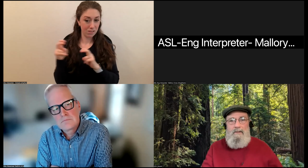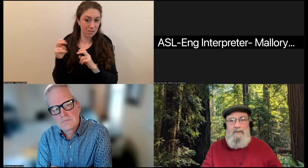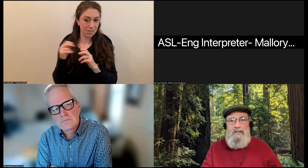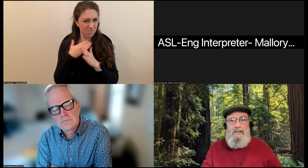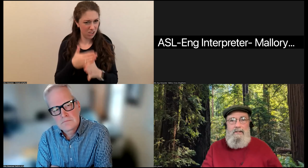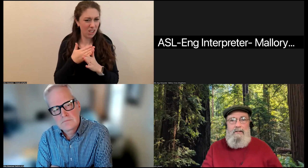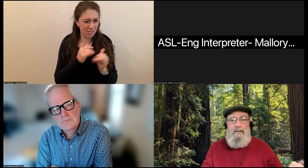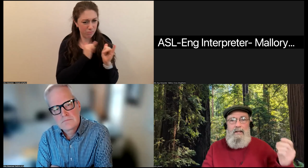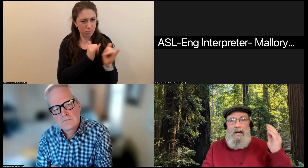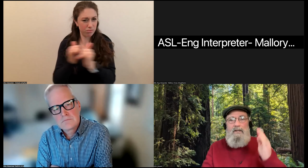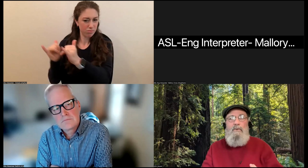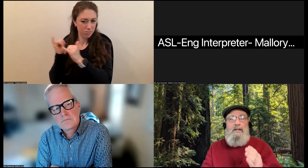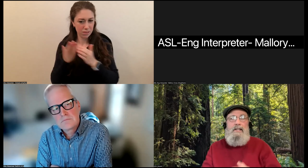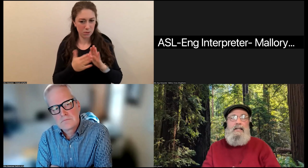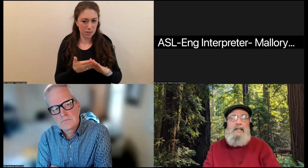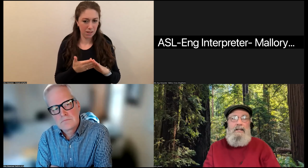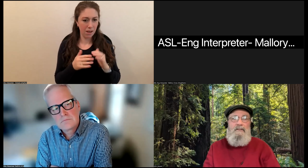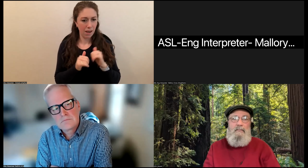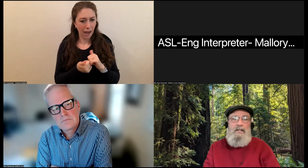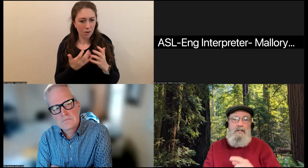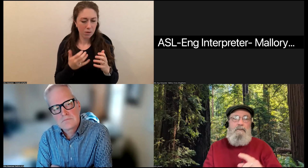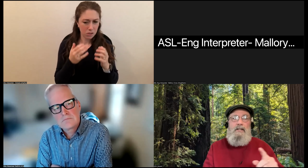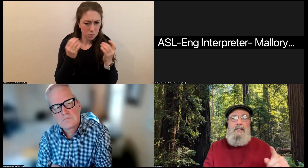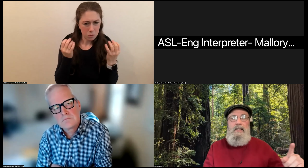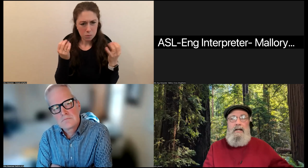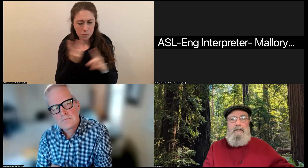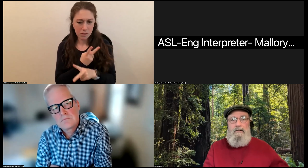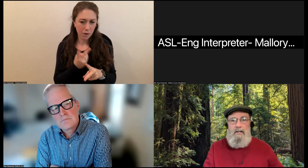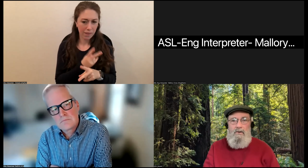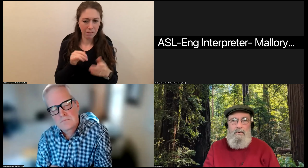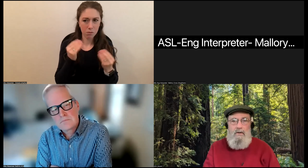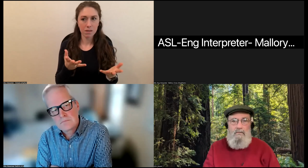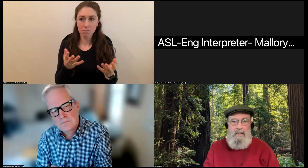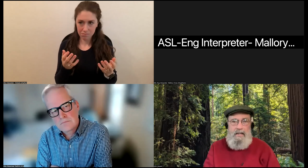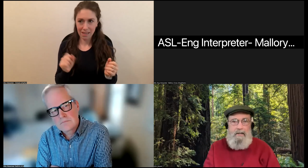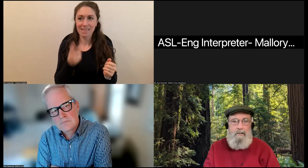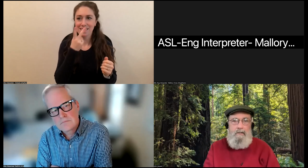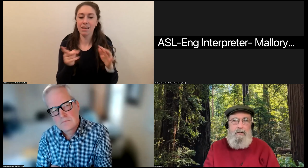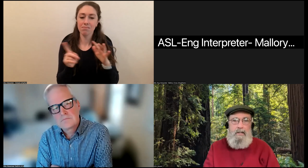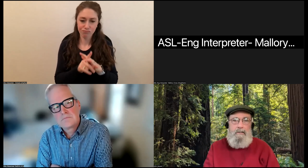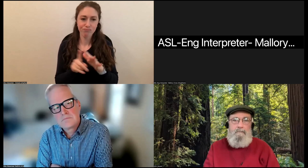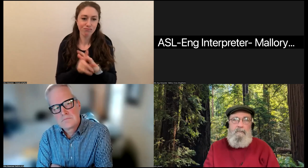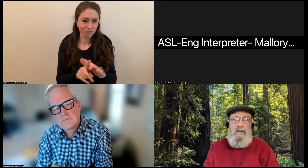across communities. How you want to slice that information, you can see that occurring over and over again.